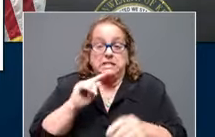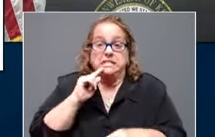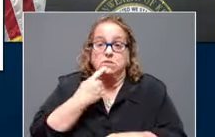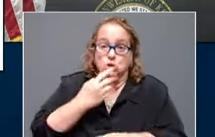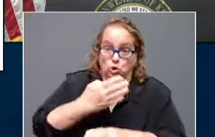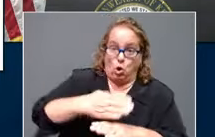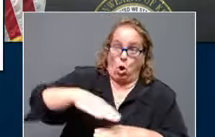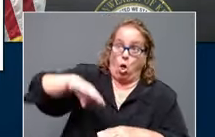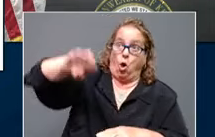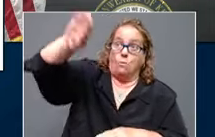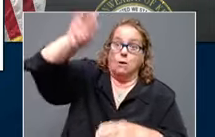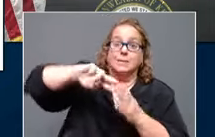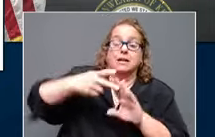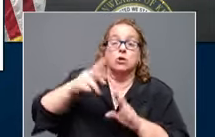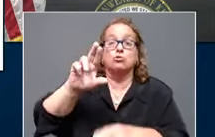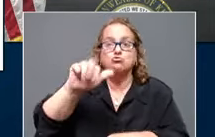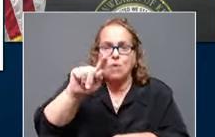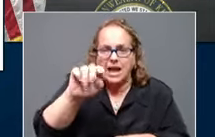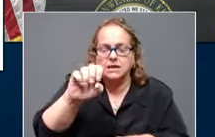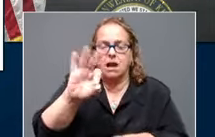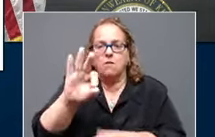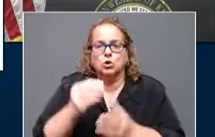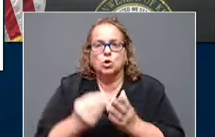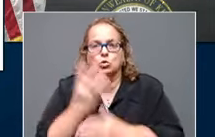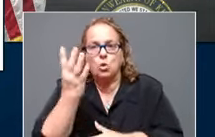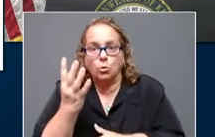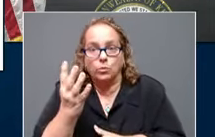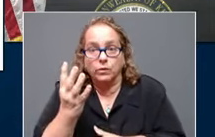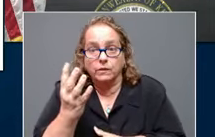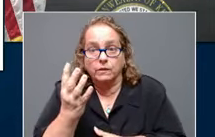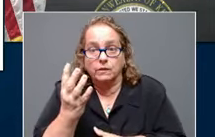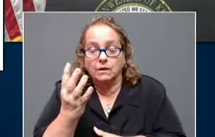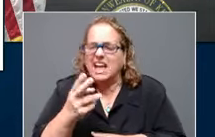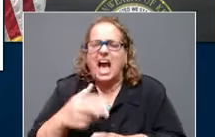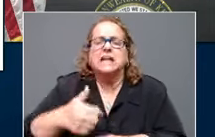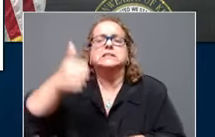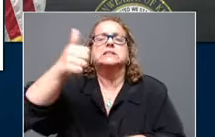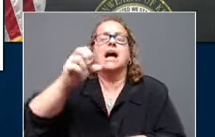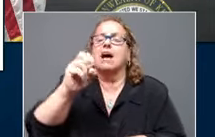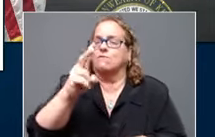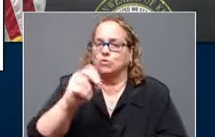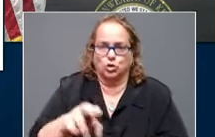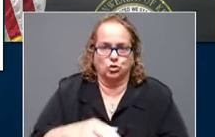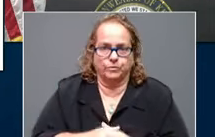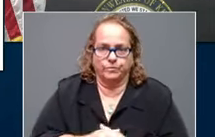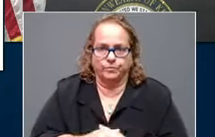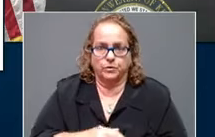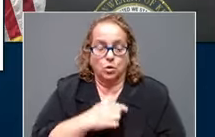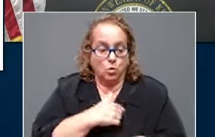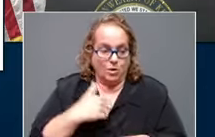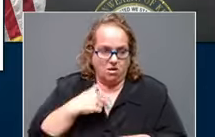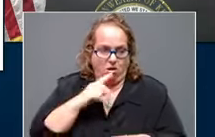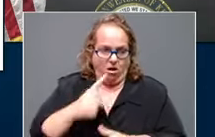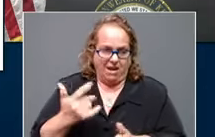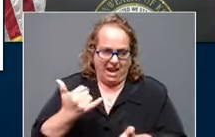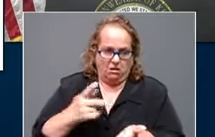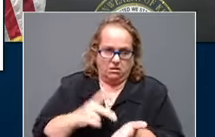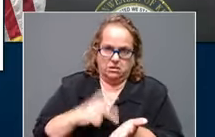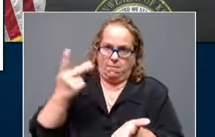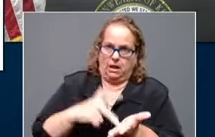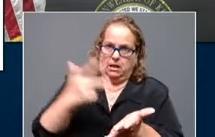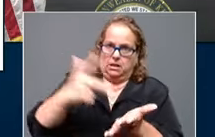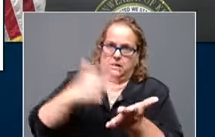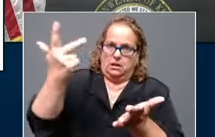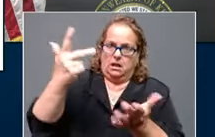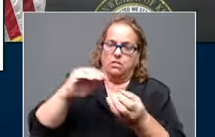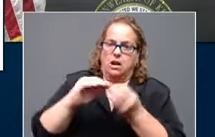hand very quickly. Let's look at Kentuckians in the ICU. These aren't just people that need to be hospitalized, which in and